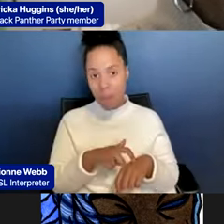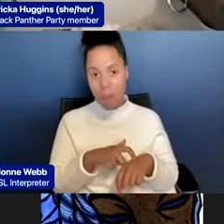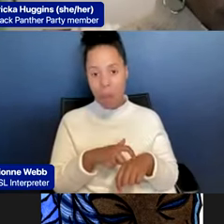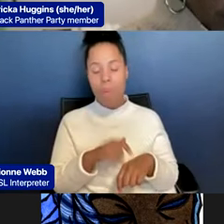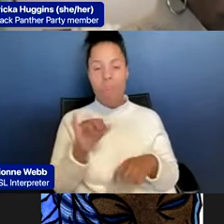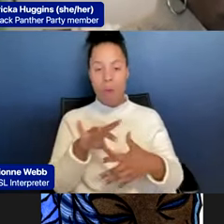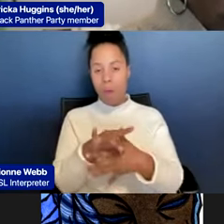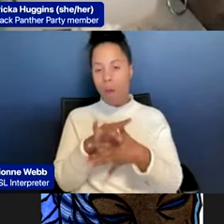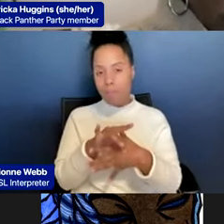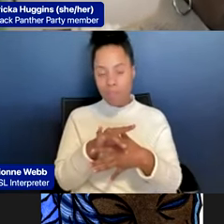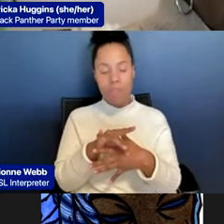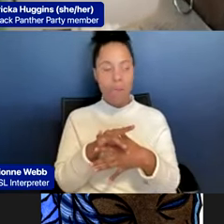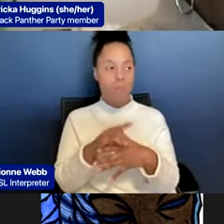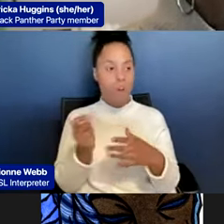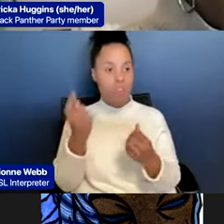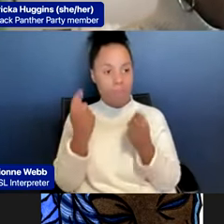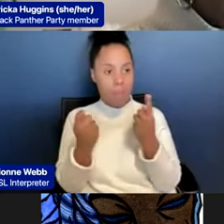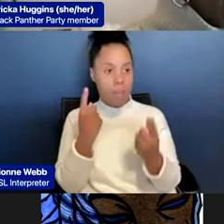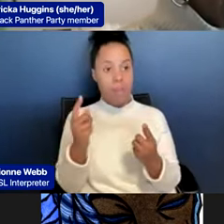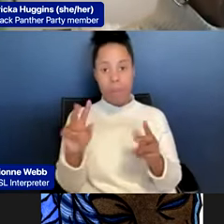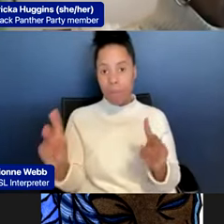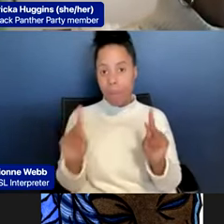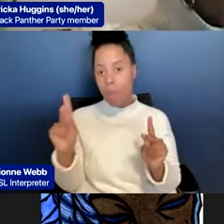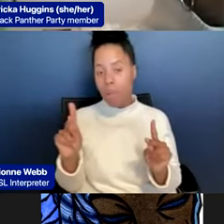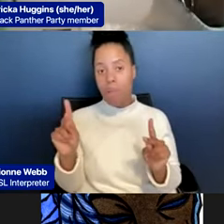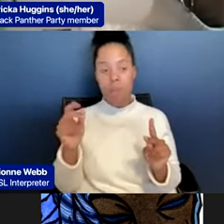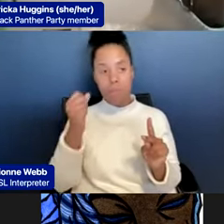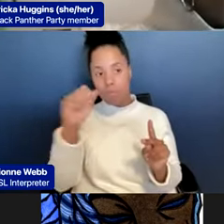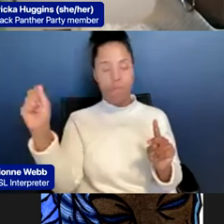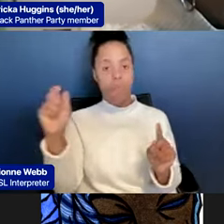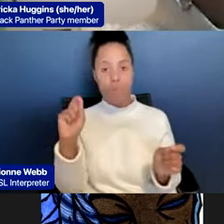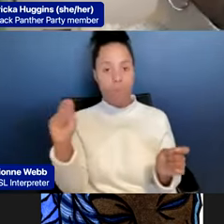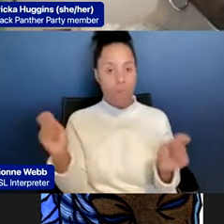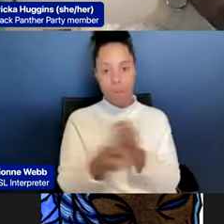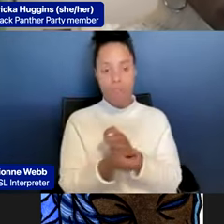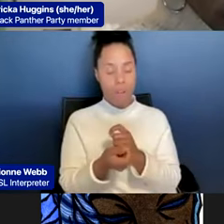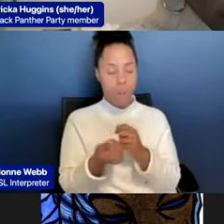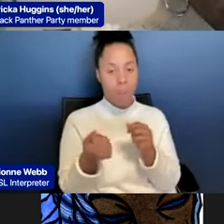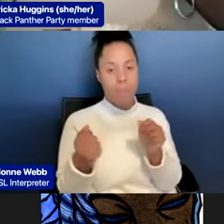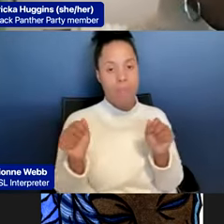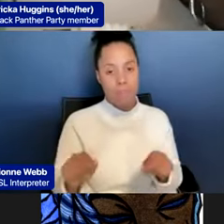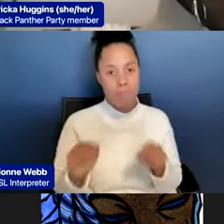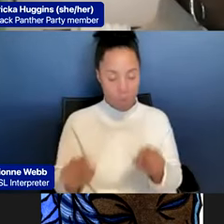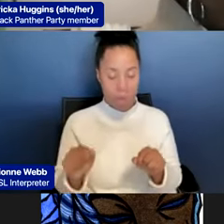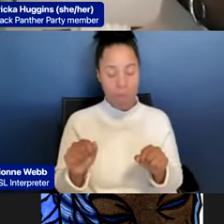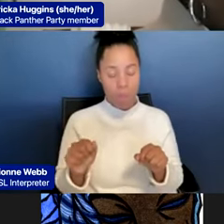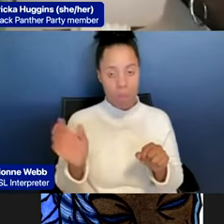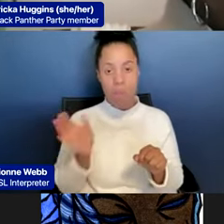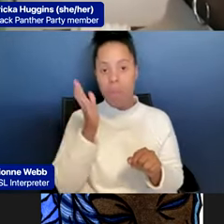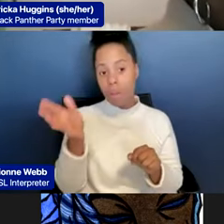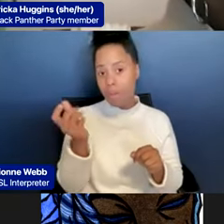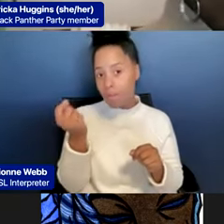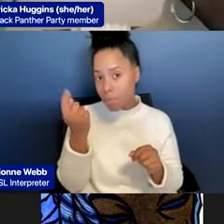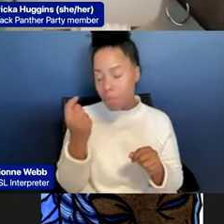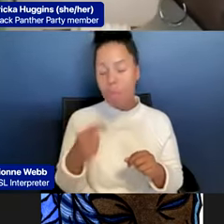understanding of people's revolutionary potential, indeed, much of